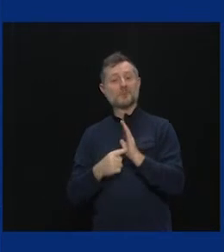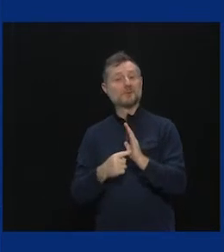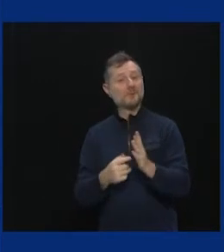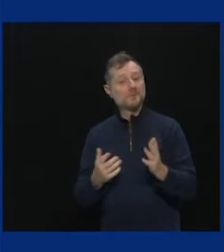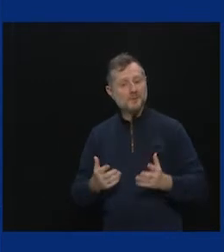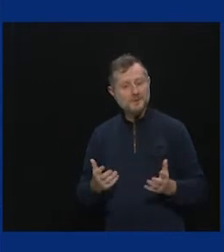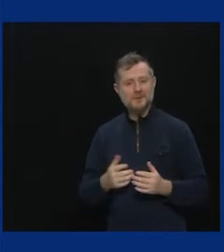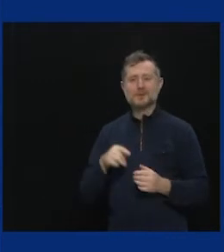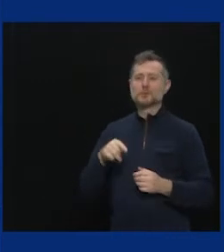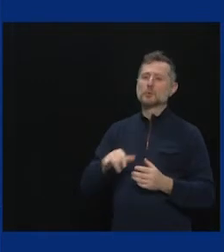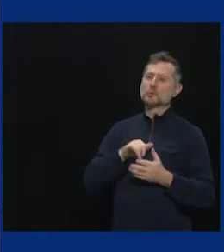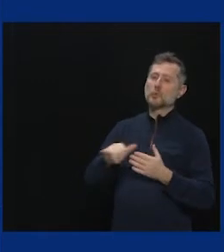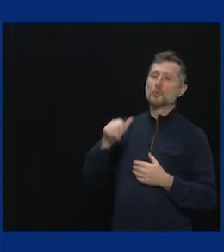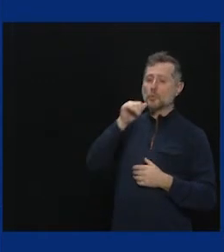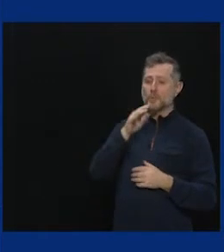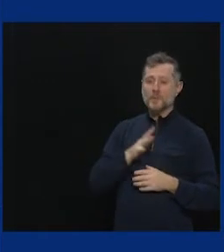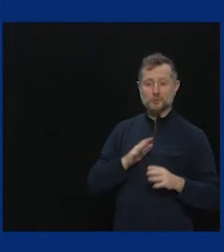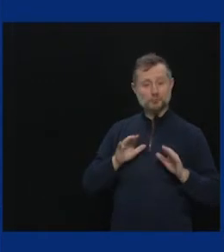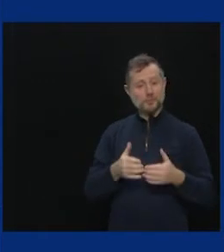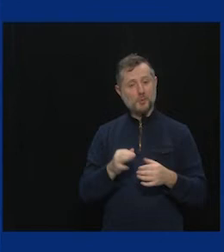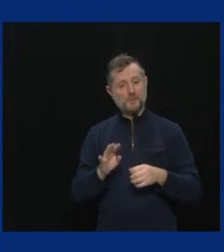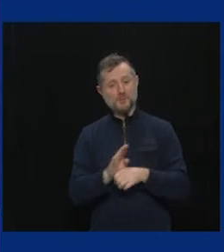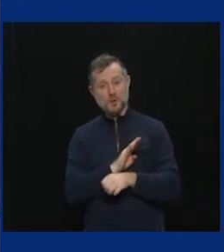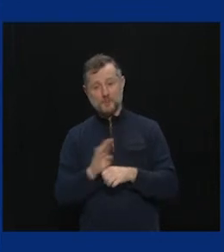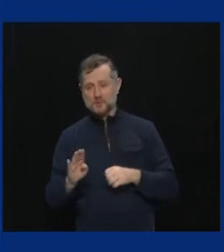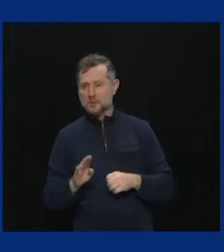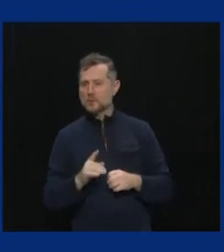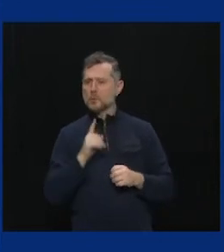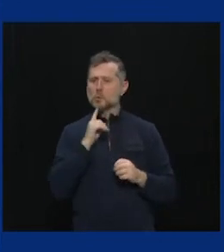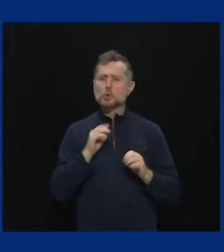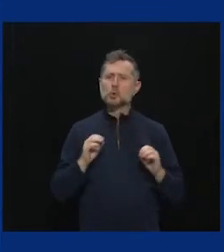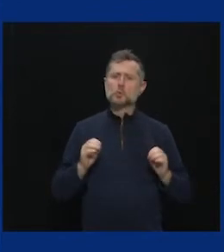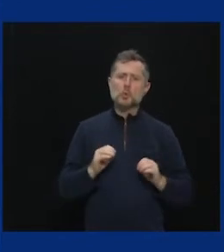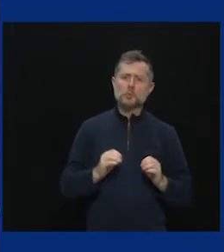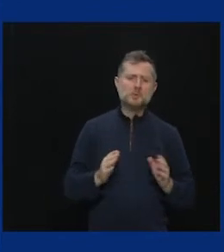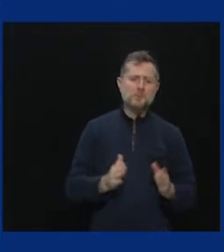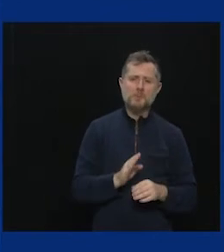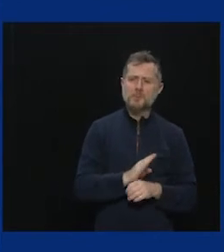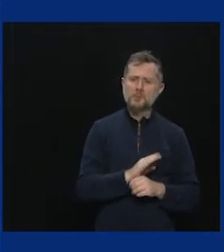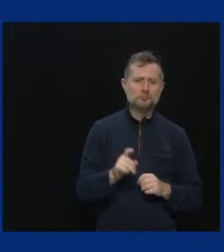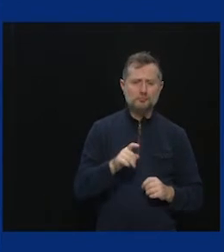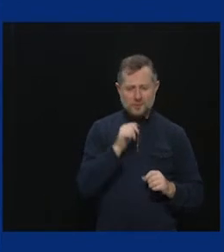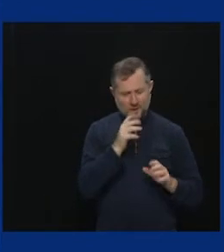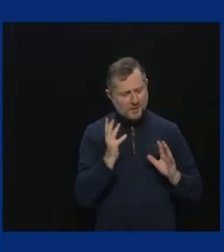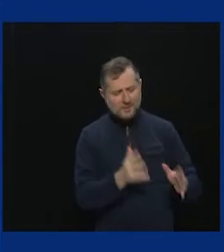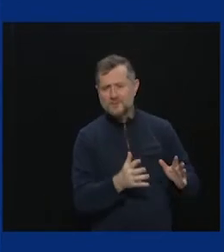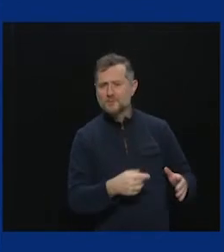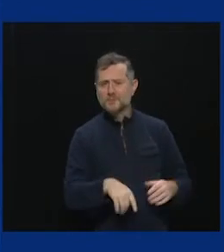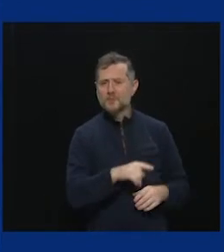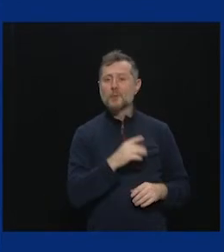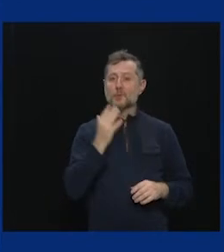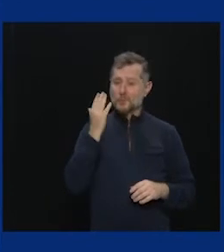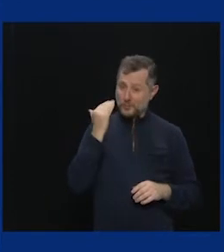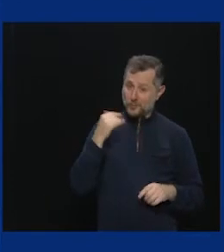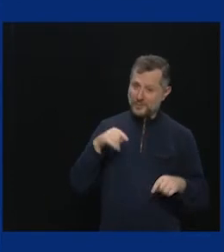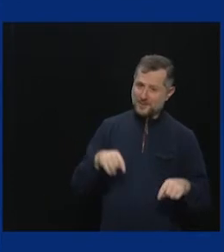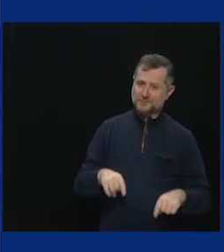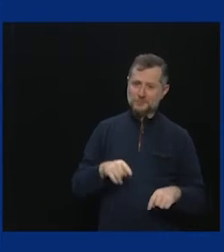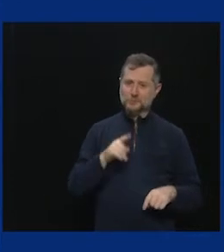Commerce is that no small business should be left behind, because they are New York City and they are New